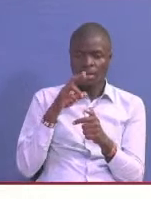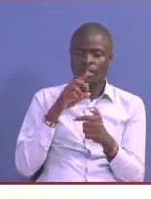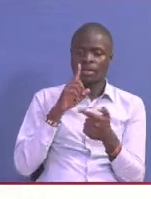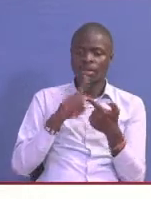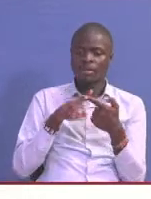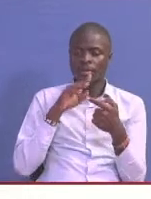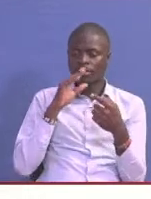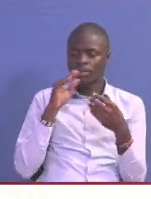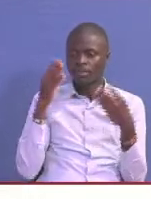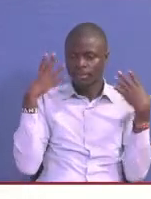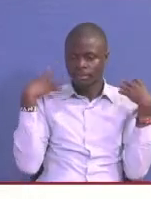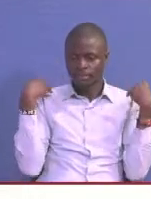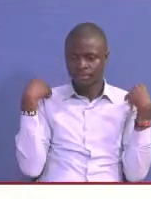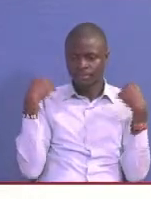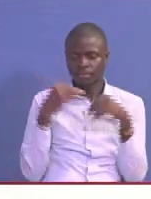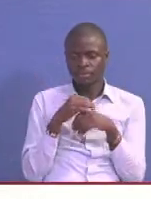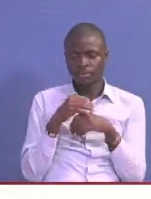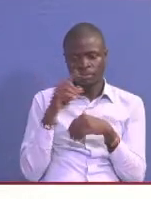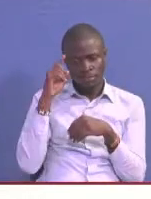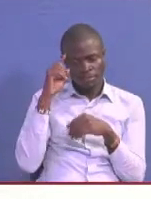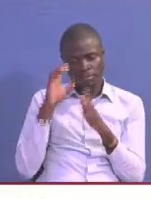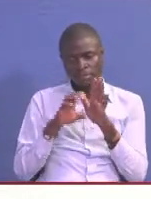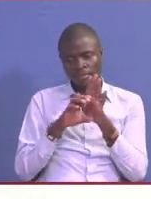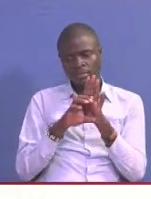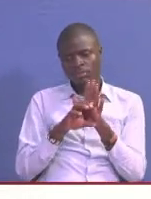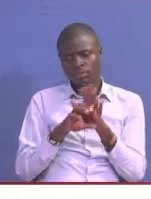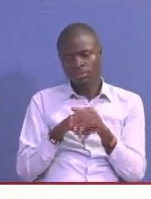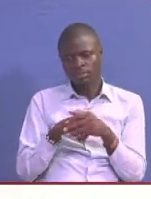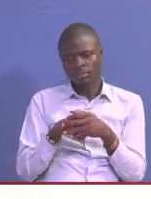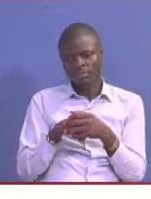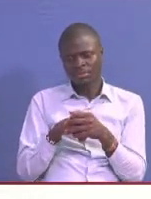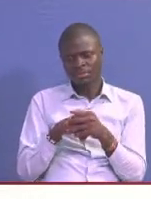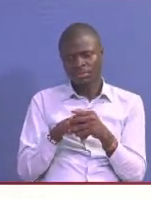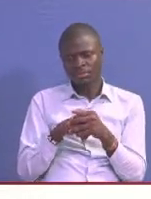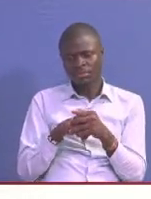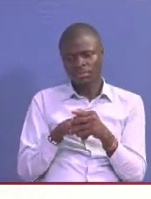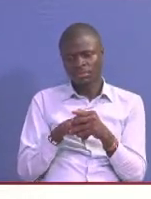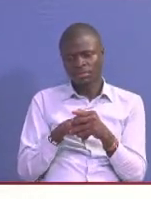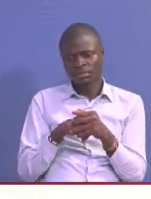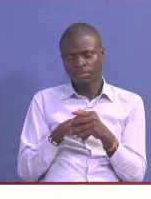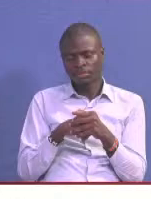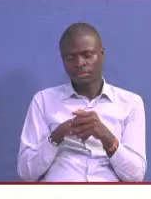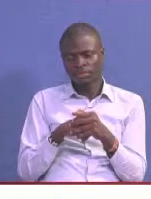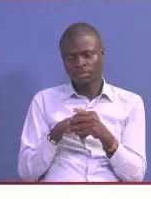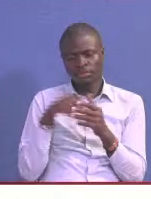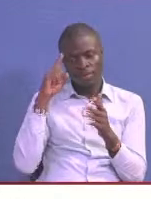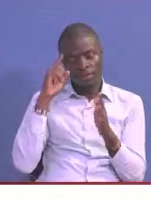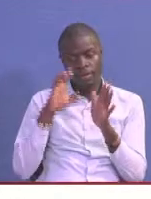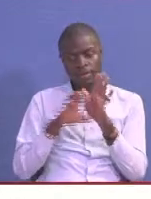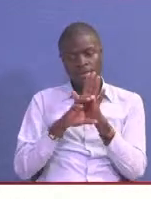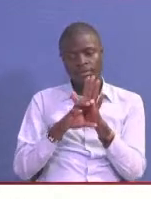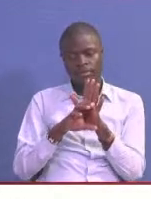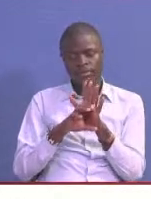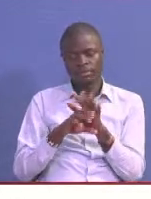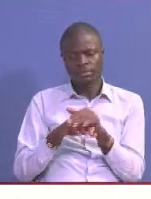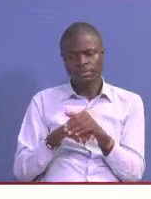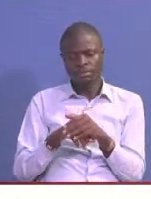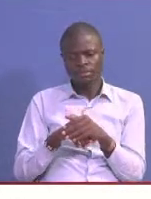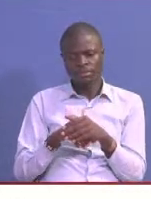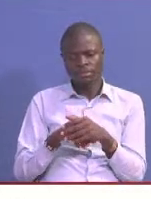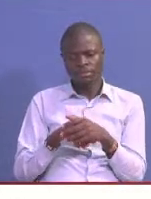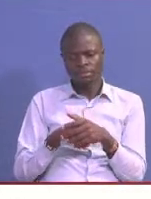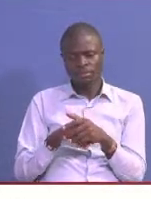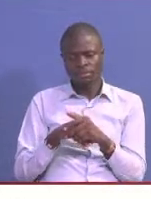practical. For instance, let me give this illustration or an example. When try to